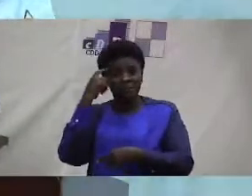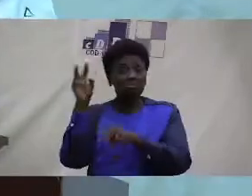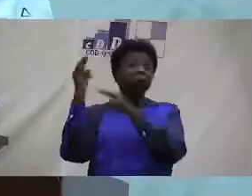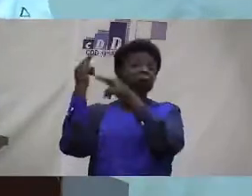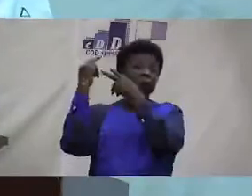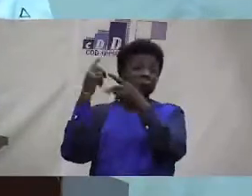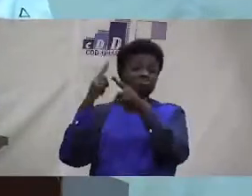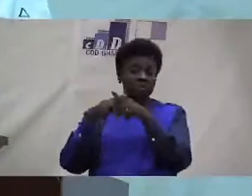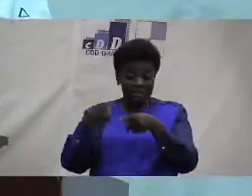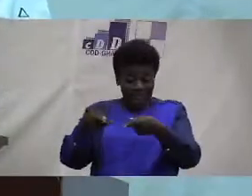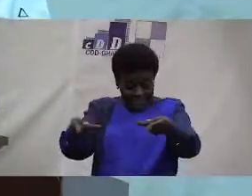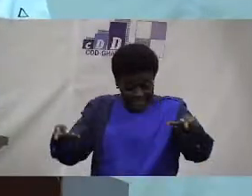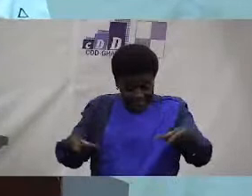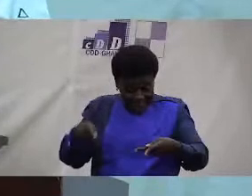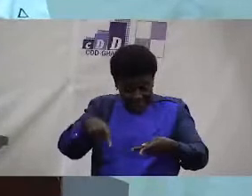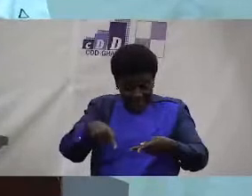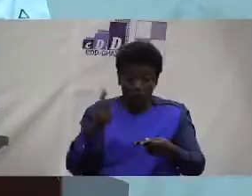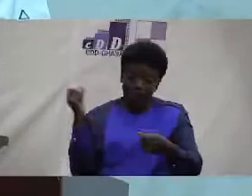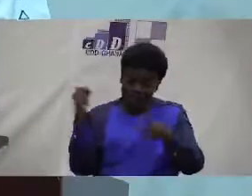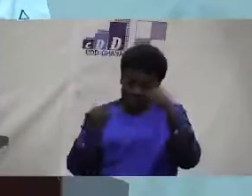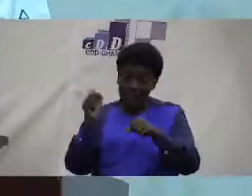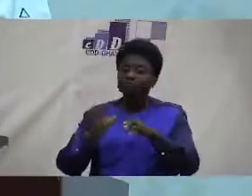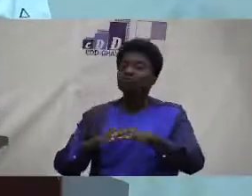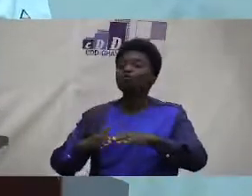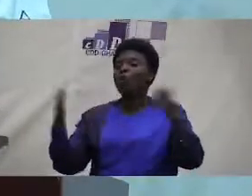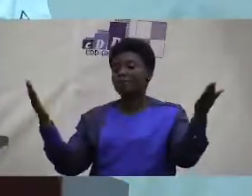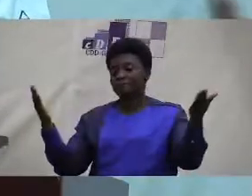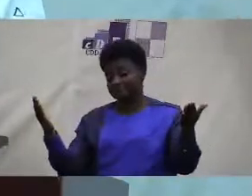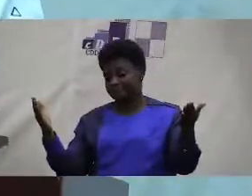that we all must fight in opening up.